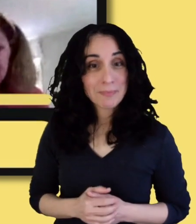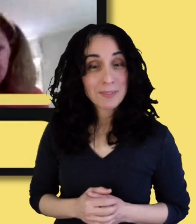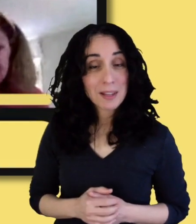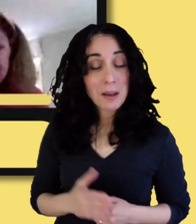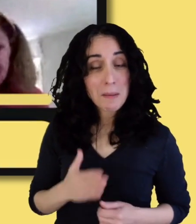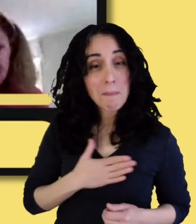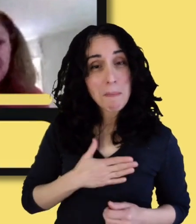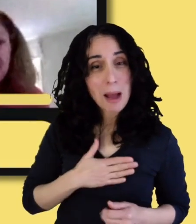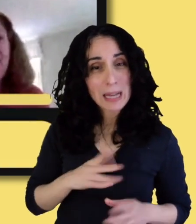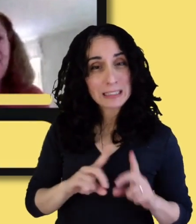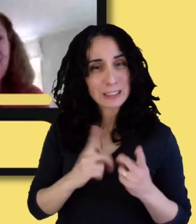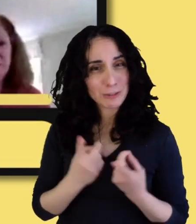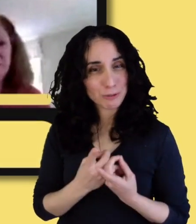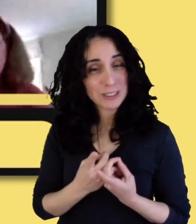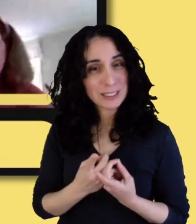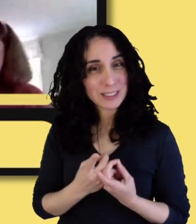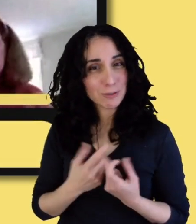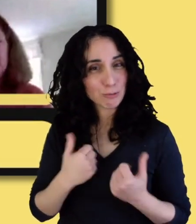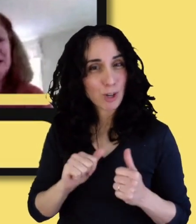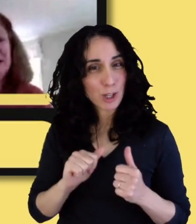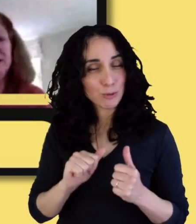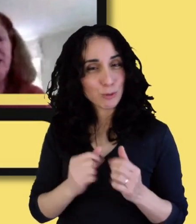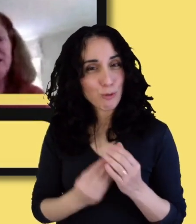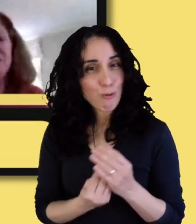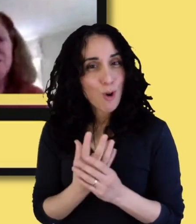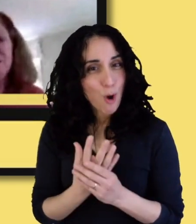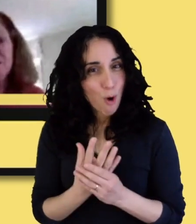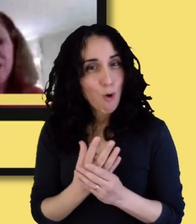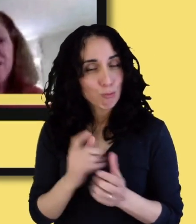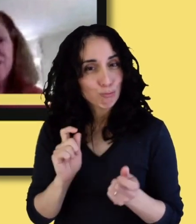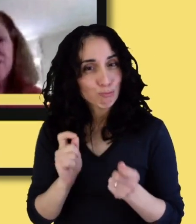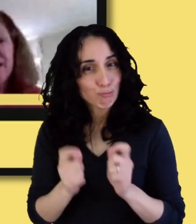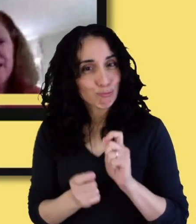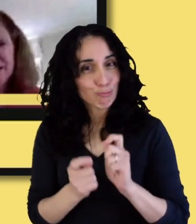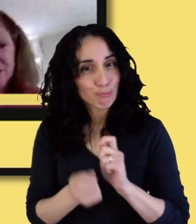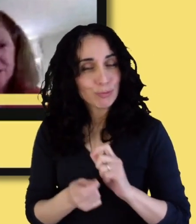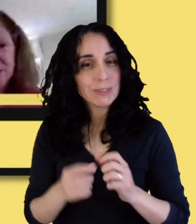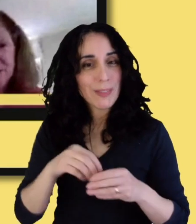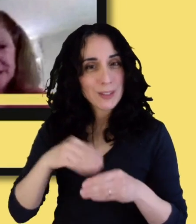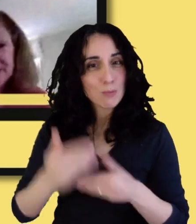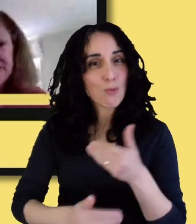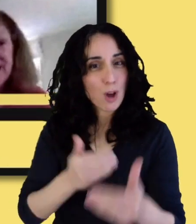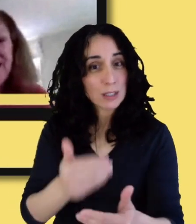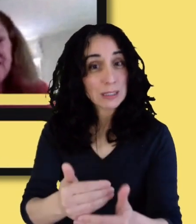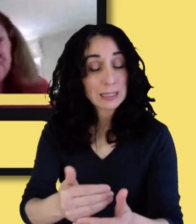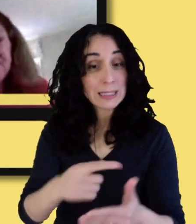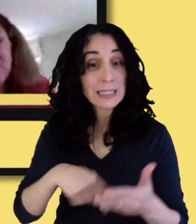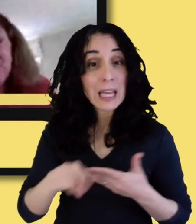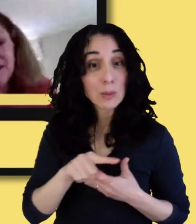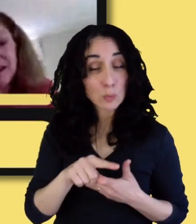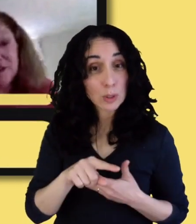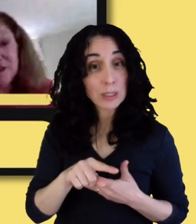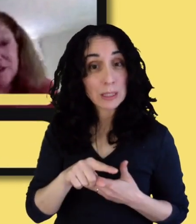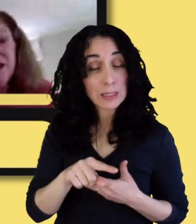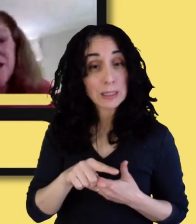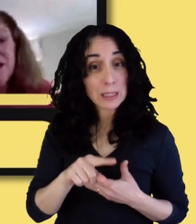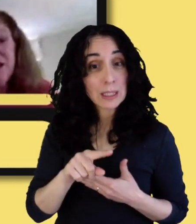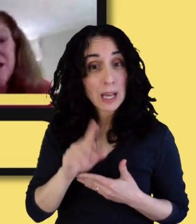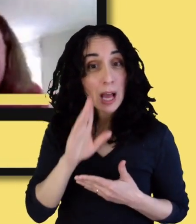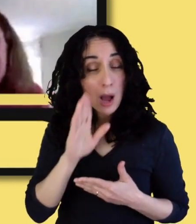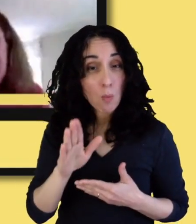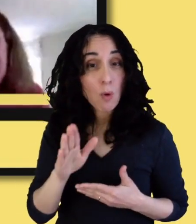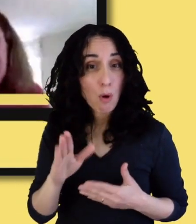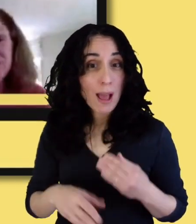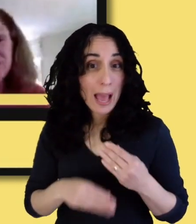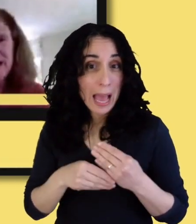being said, my district is continuing to grow in this whole process. And starting next week, we will